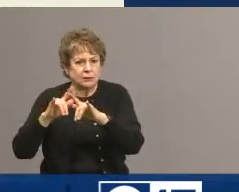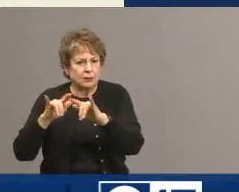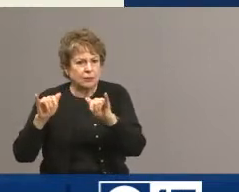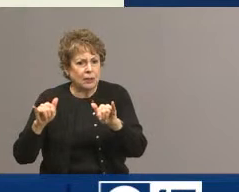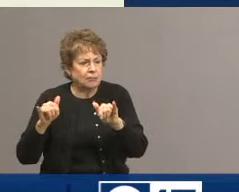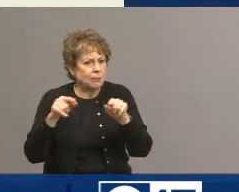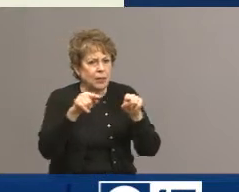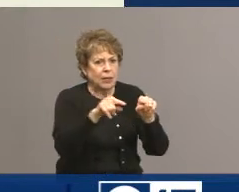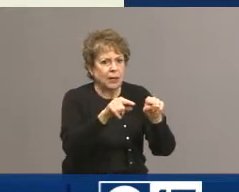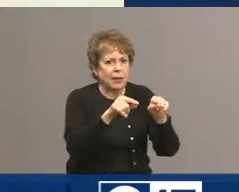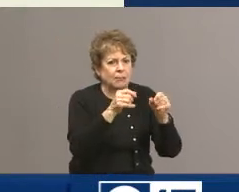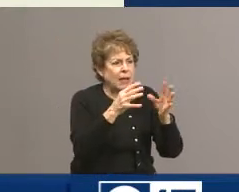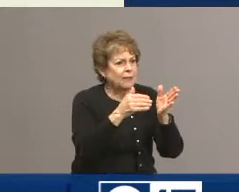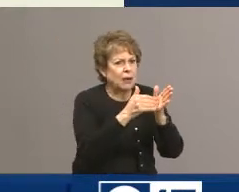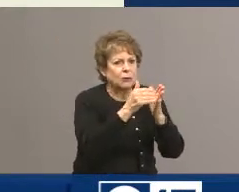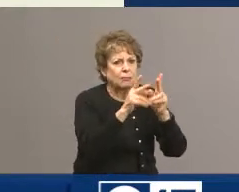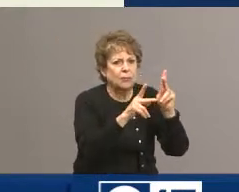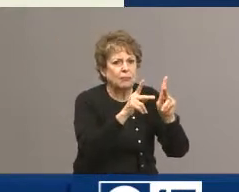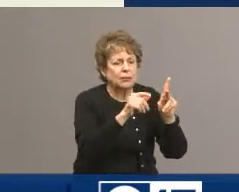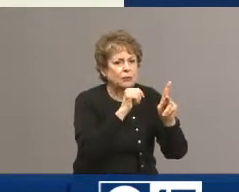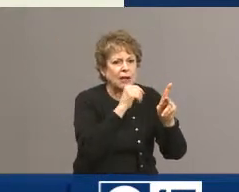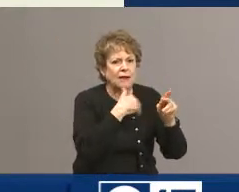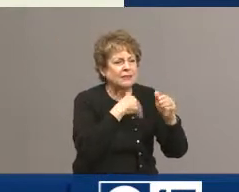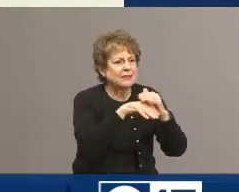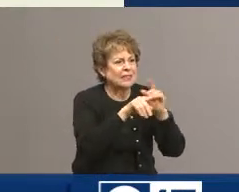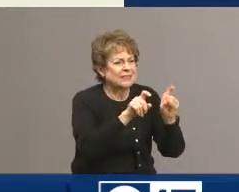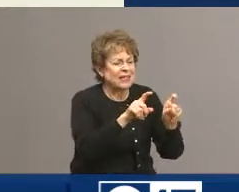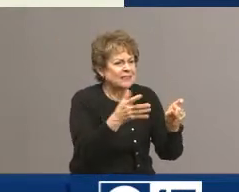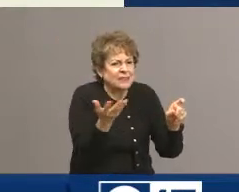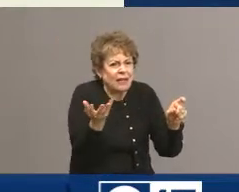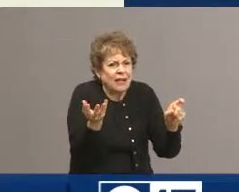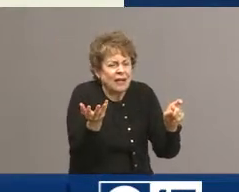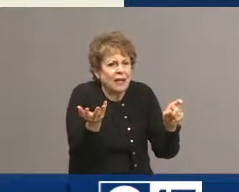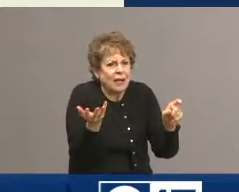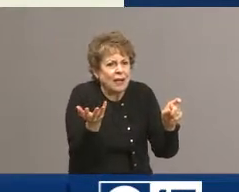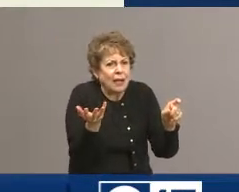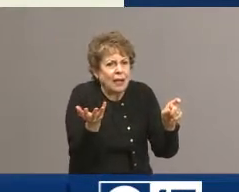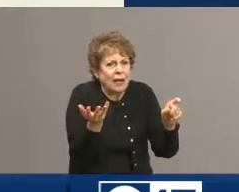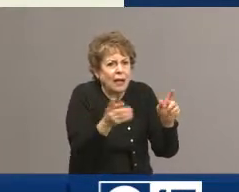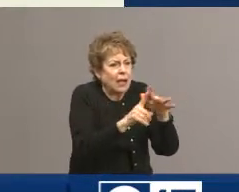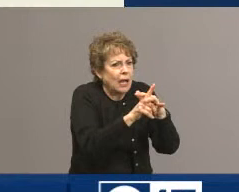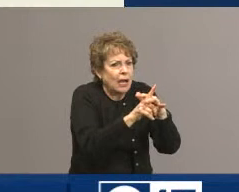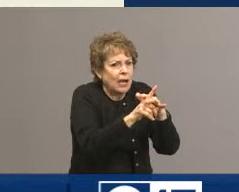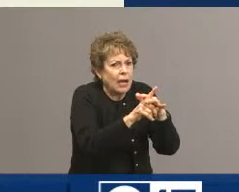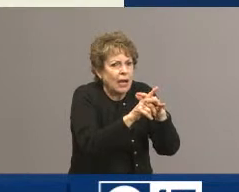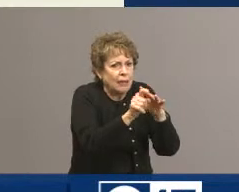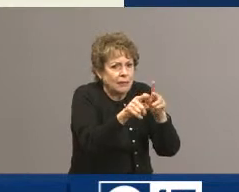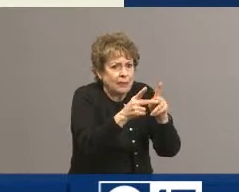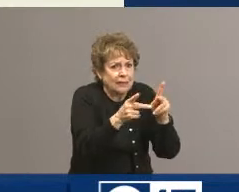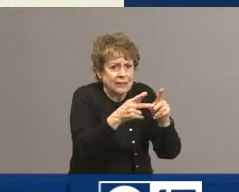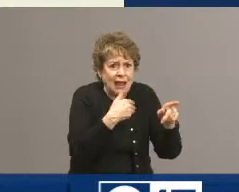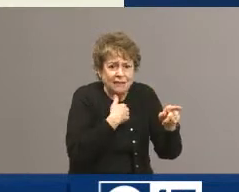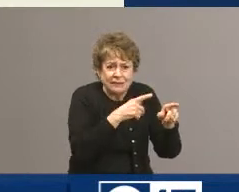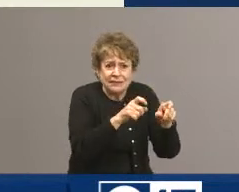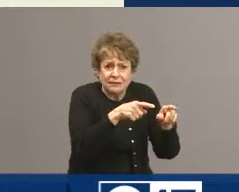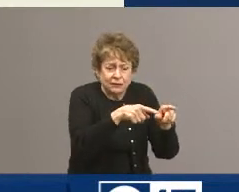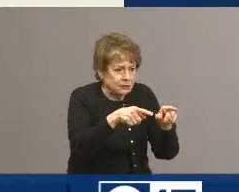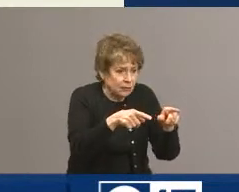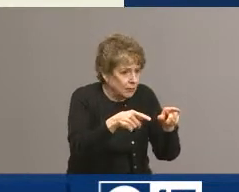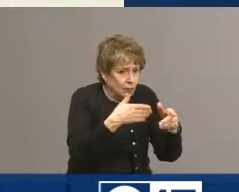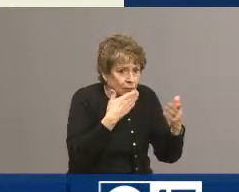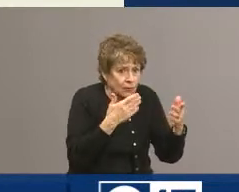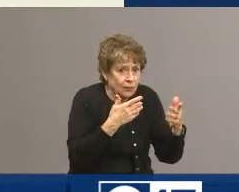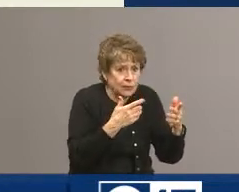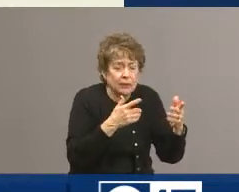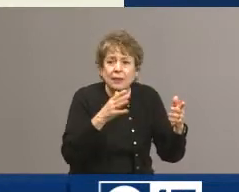They're showing up at sites thinking they're a location. They're not a location. They're waiting more than a week to get results. People's parents are at hospitals.